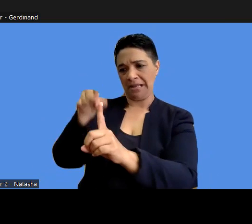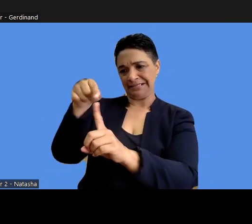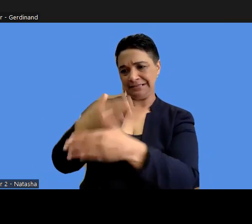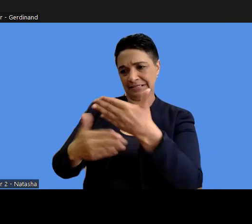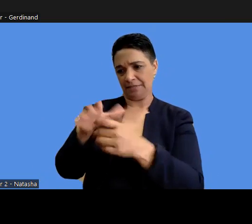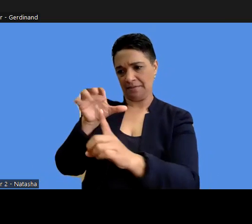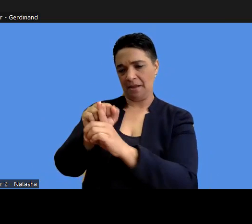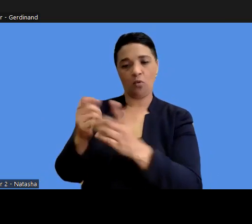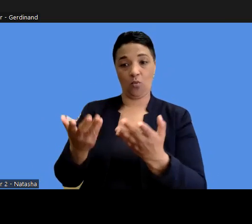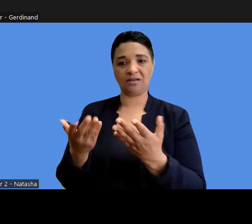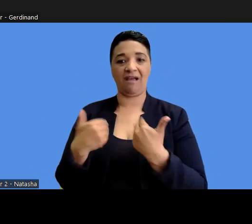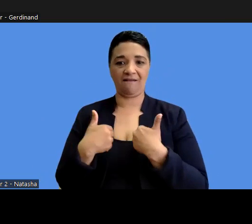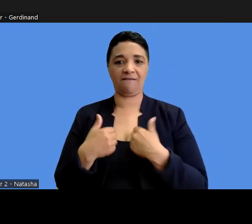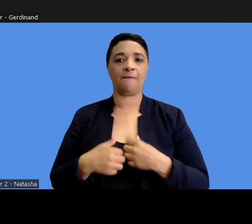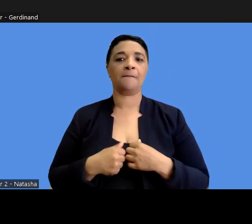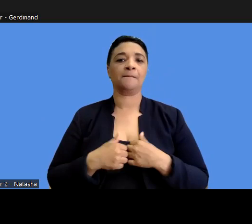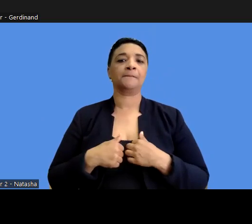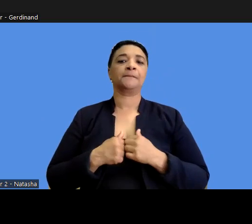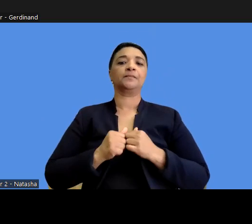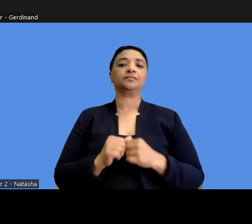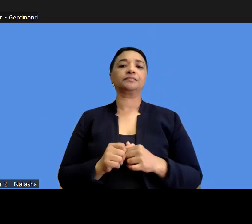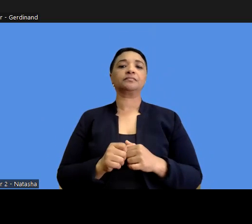challenge when advocating for